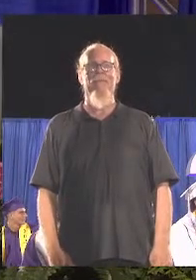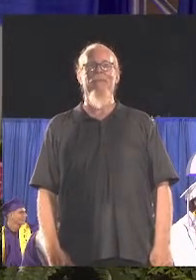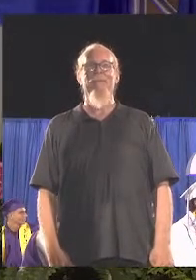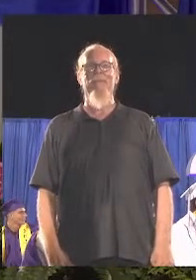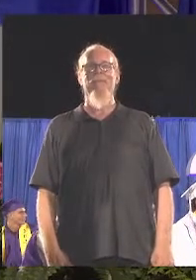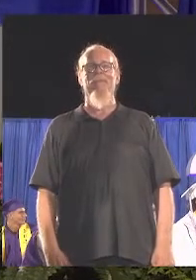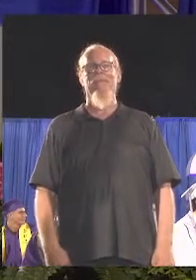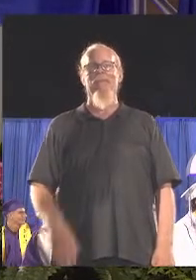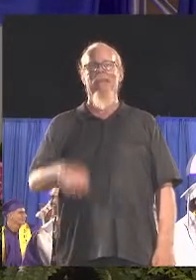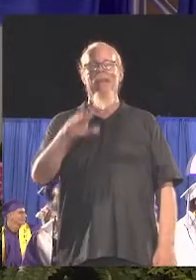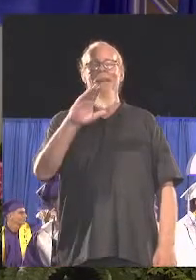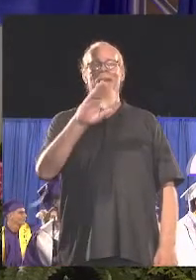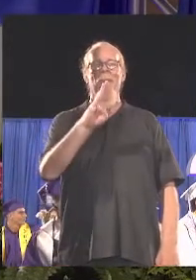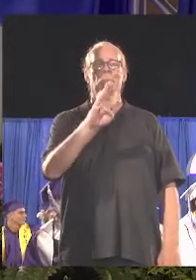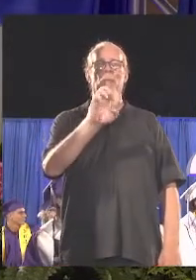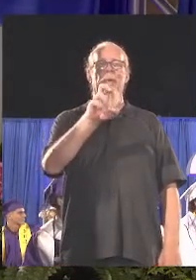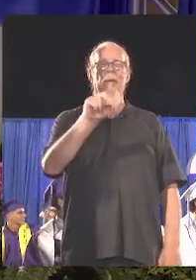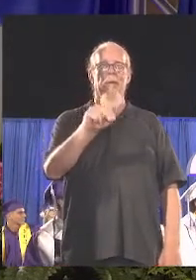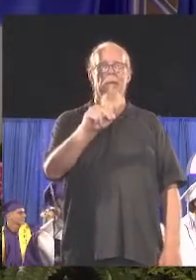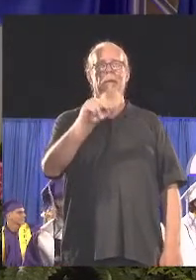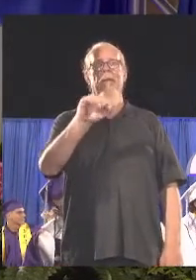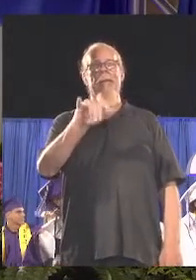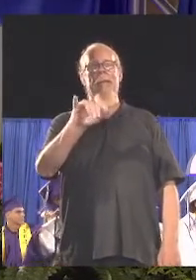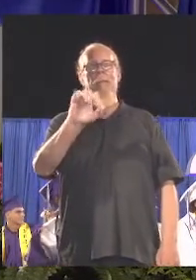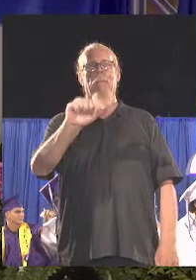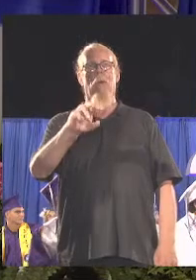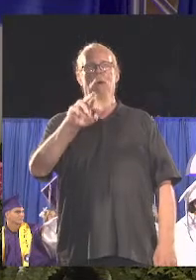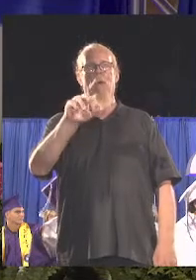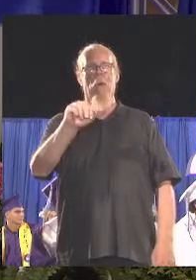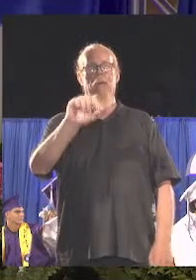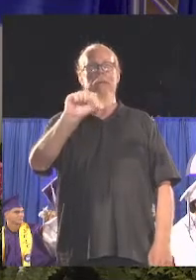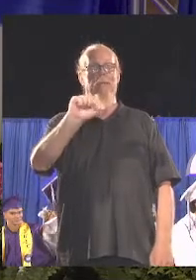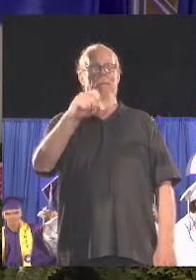Rudy M. Ibarra, St. Philip's College.